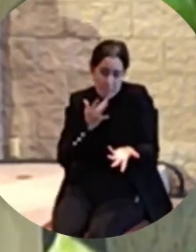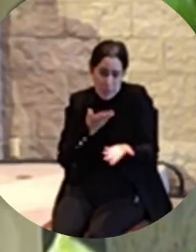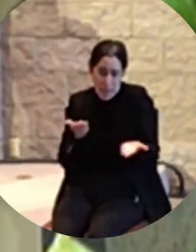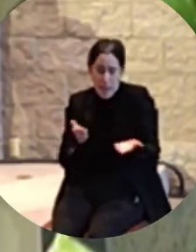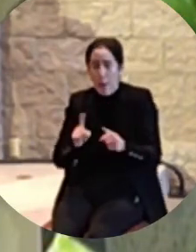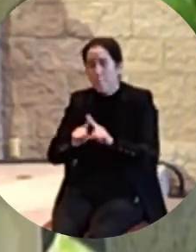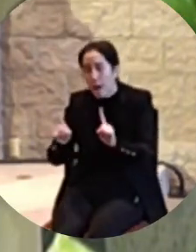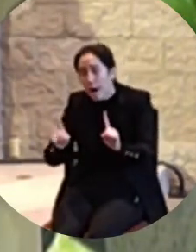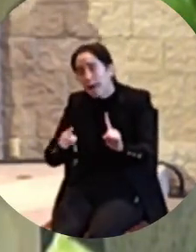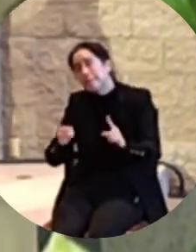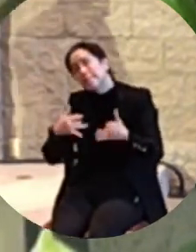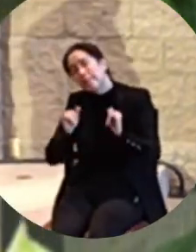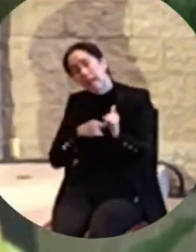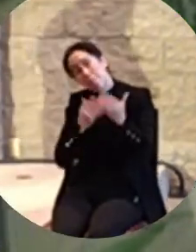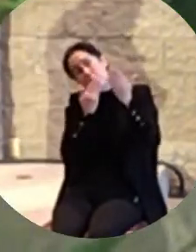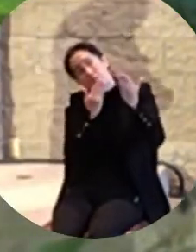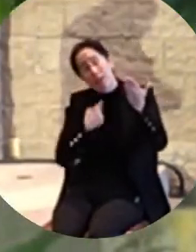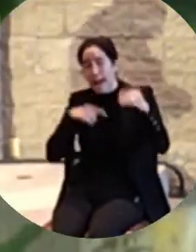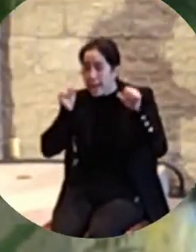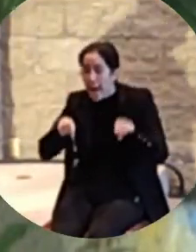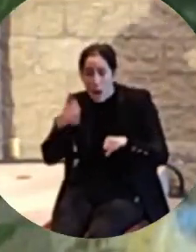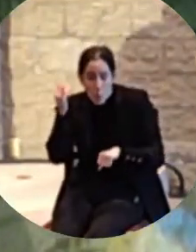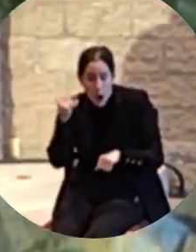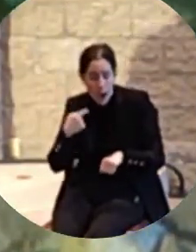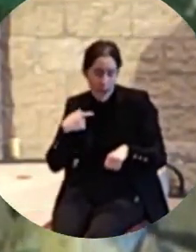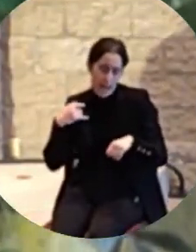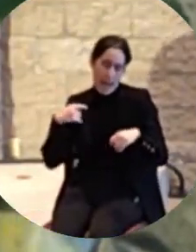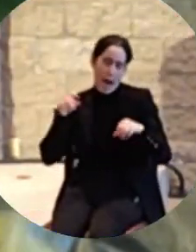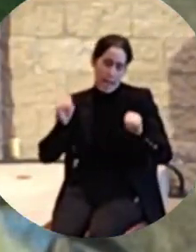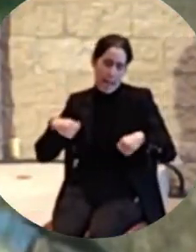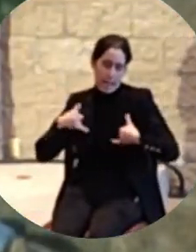you. I get to connect with you.